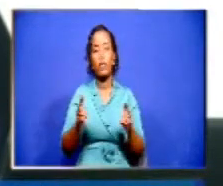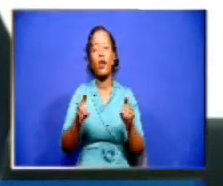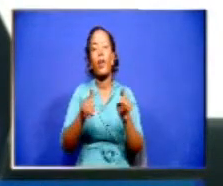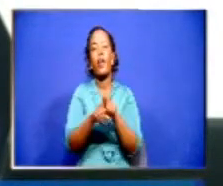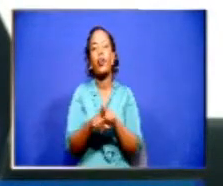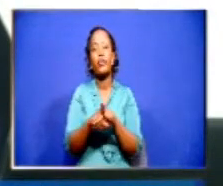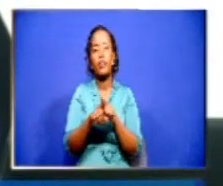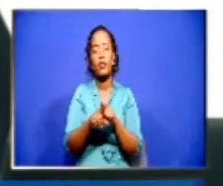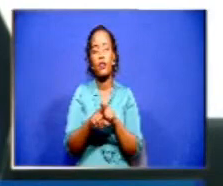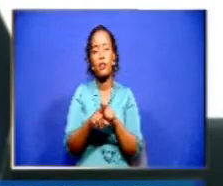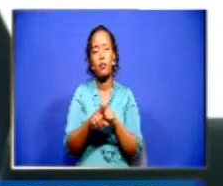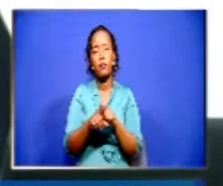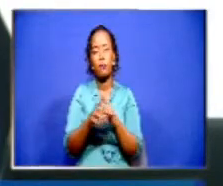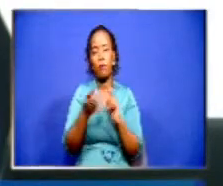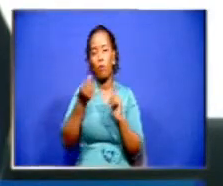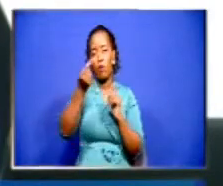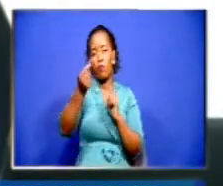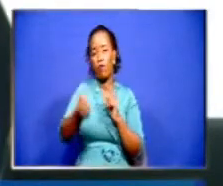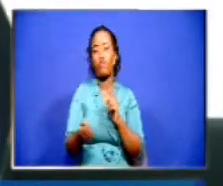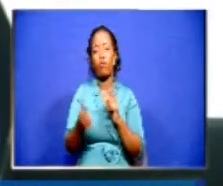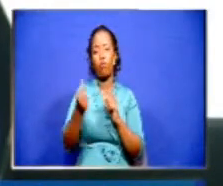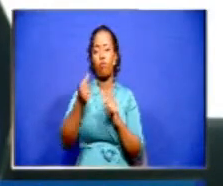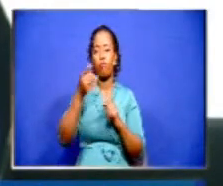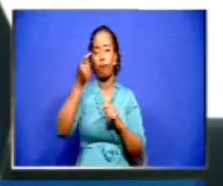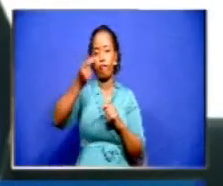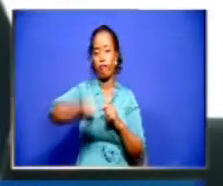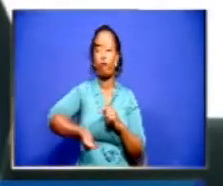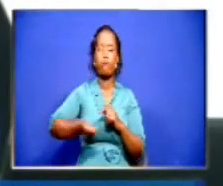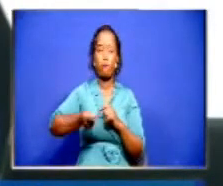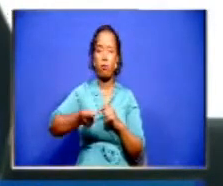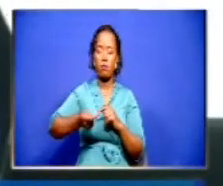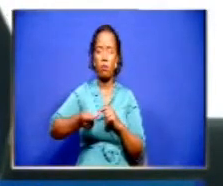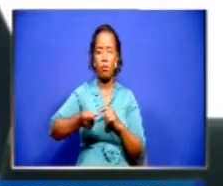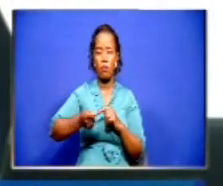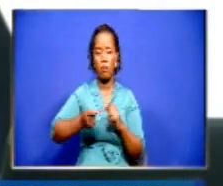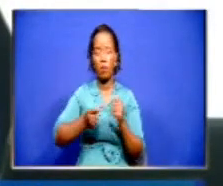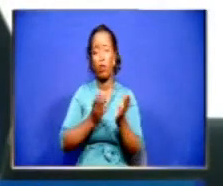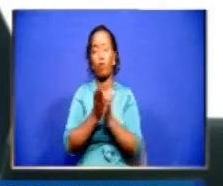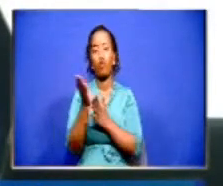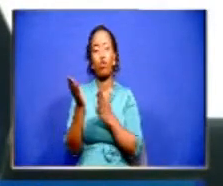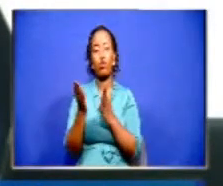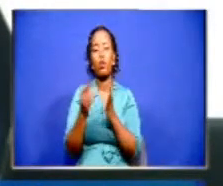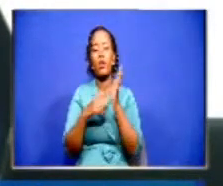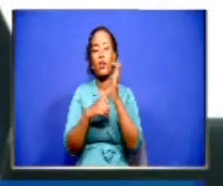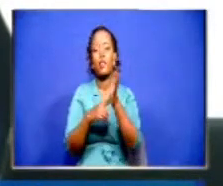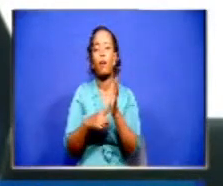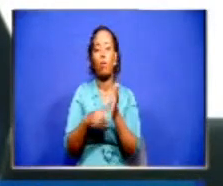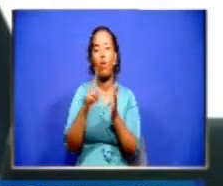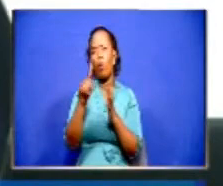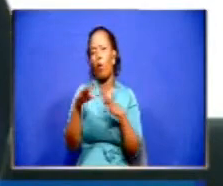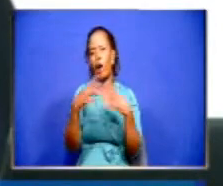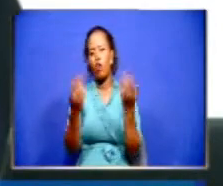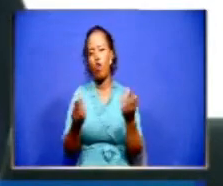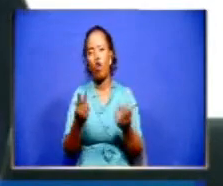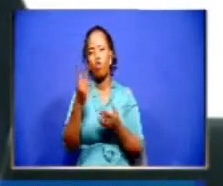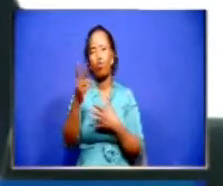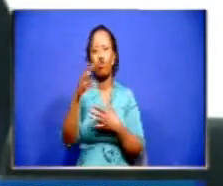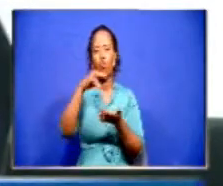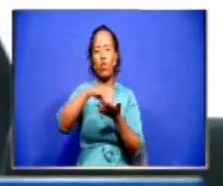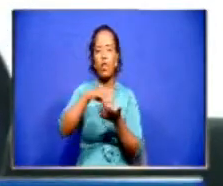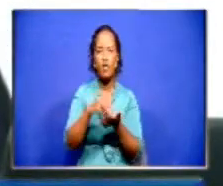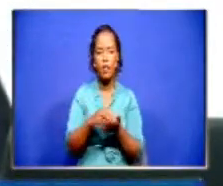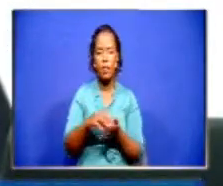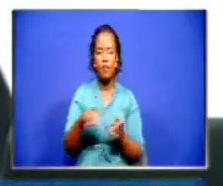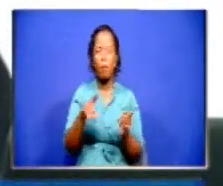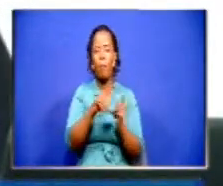the dissenting decisions in one or two cases. I have